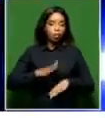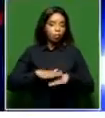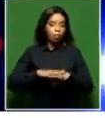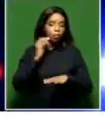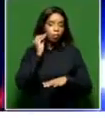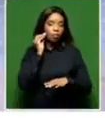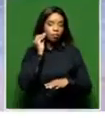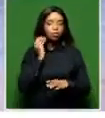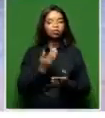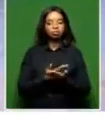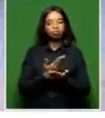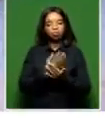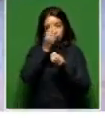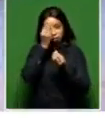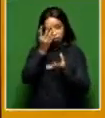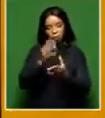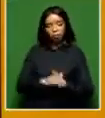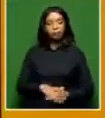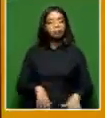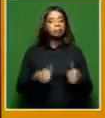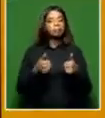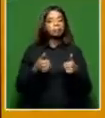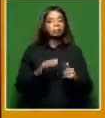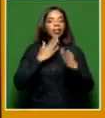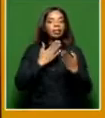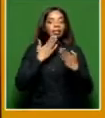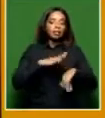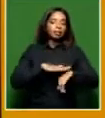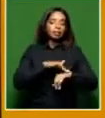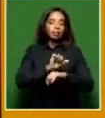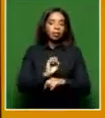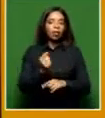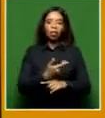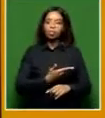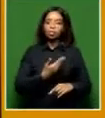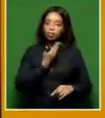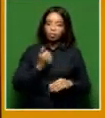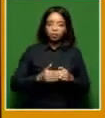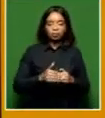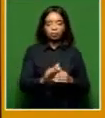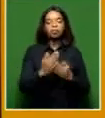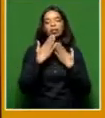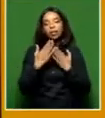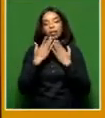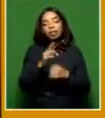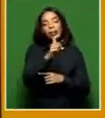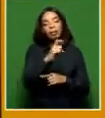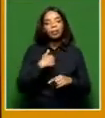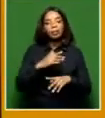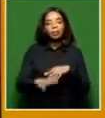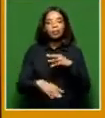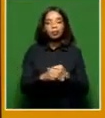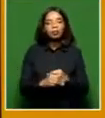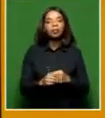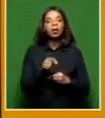get our work, basically. Great stuff. Thanks for your time, man, and all the best. Thank you so much, CQ, and I just want to add that you guys are doing